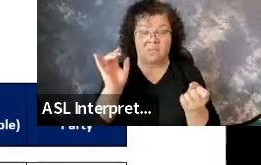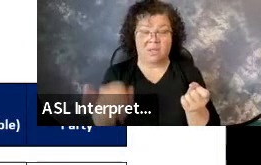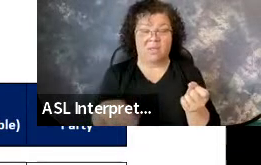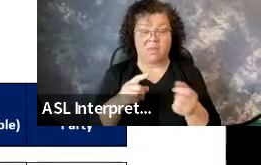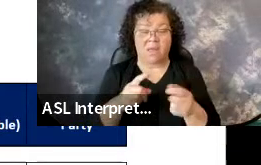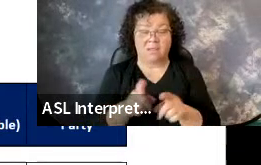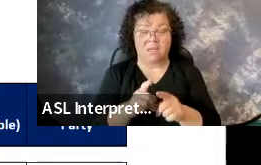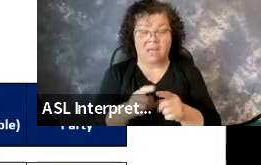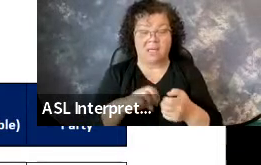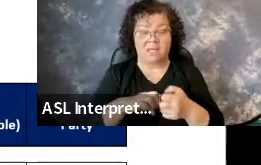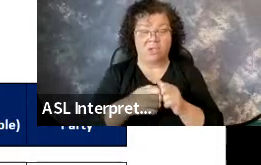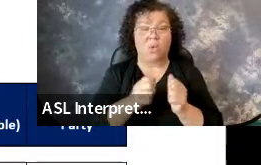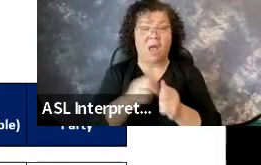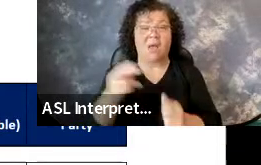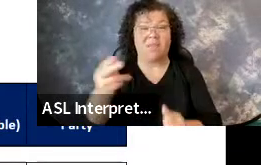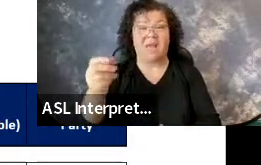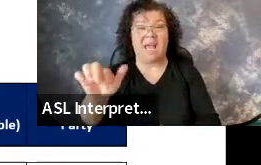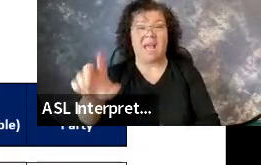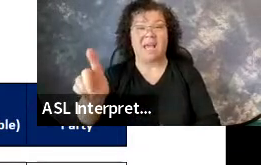well.